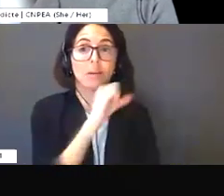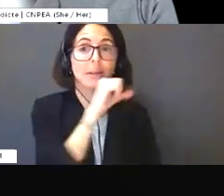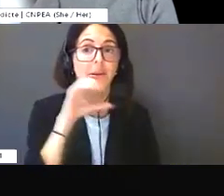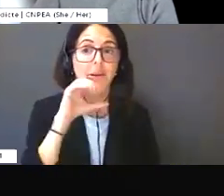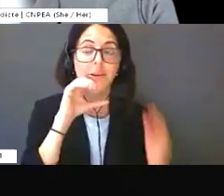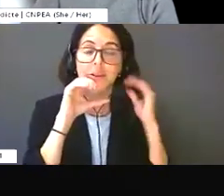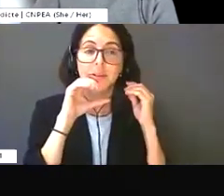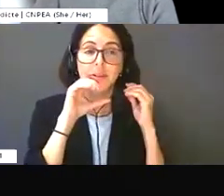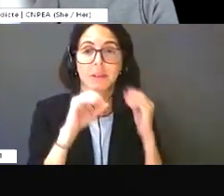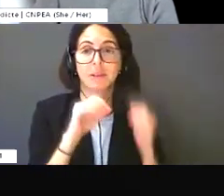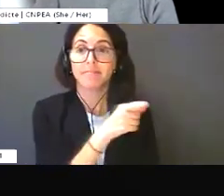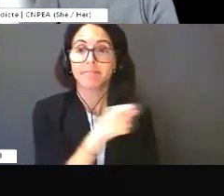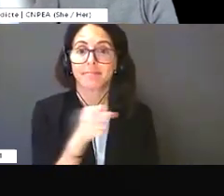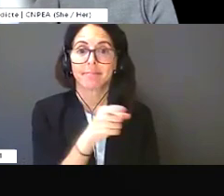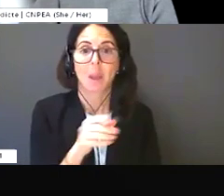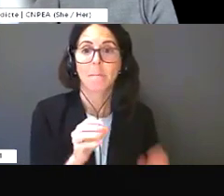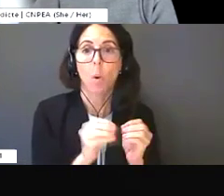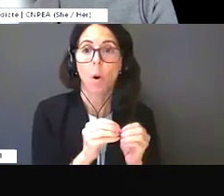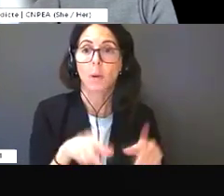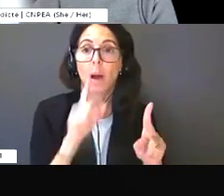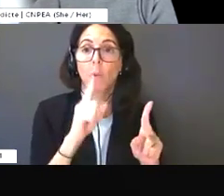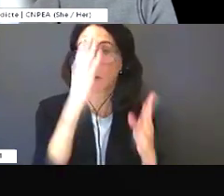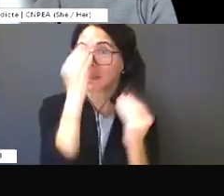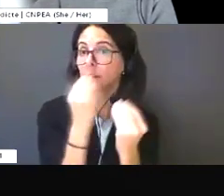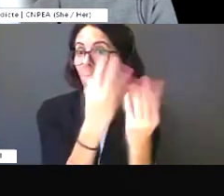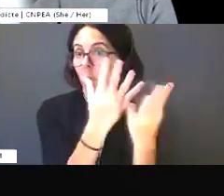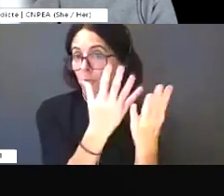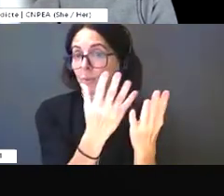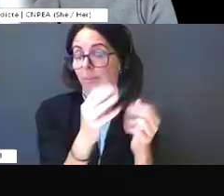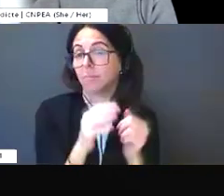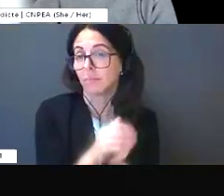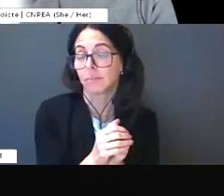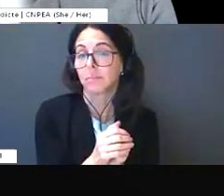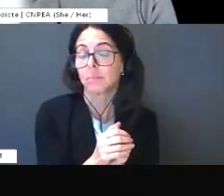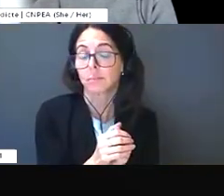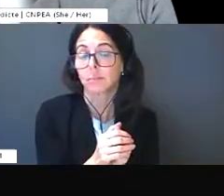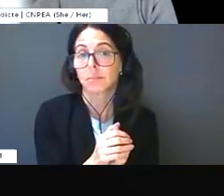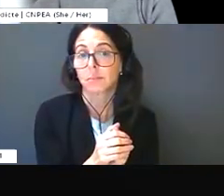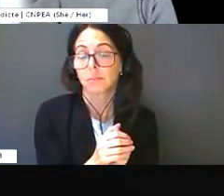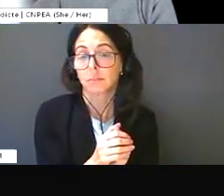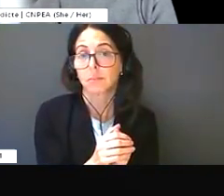opportunities for disclosure in terms of they're probably have more